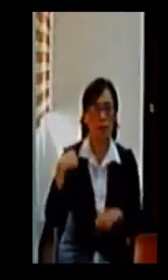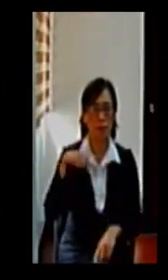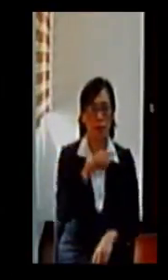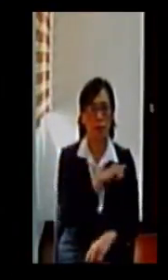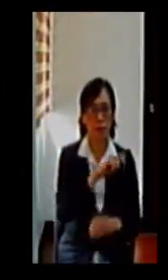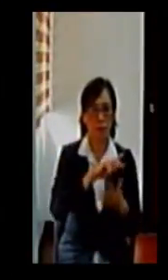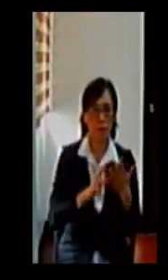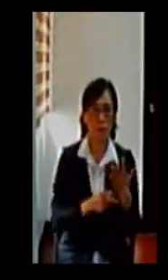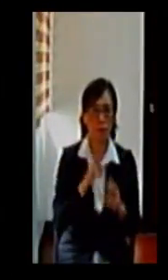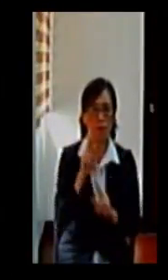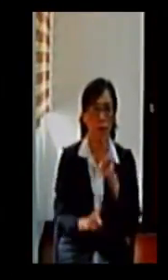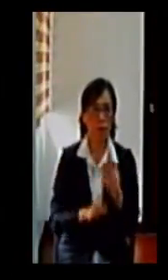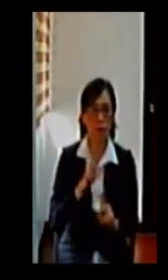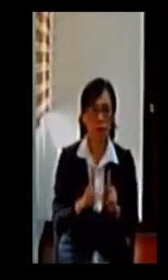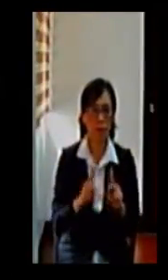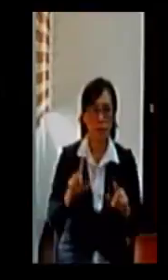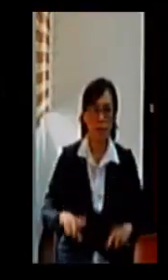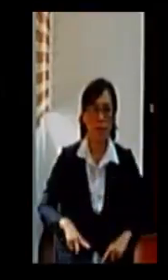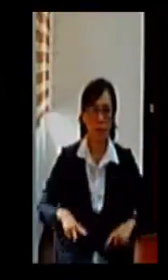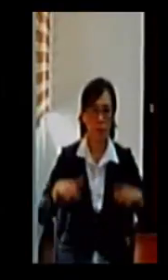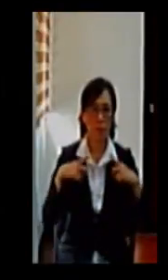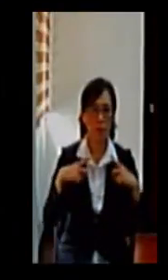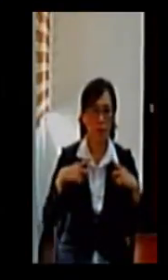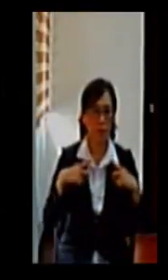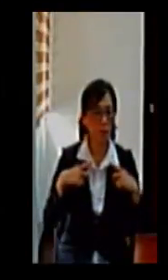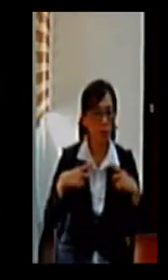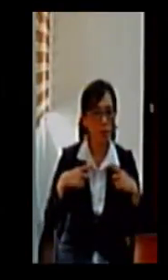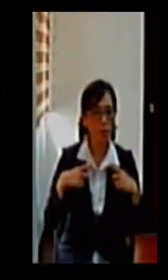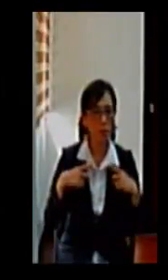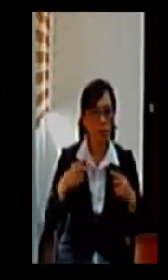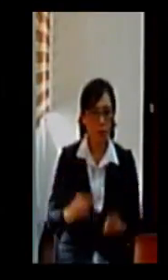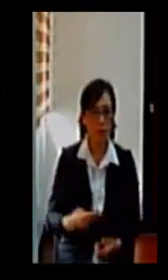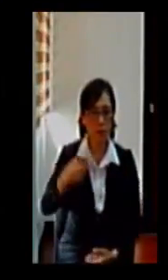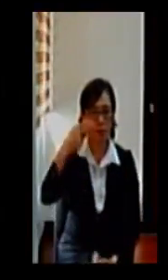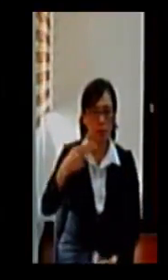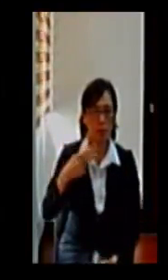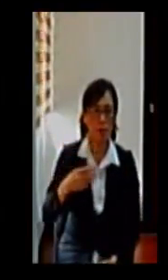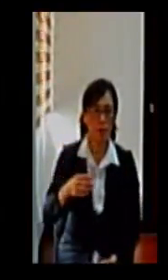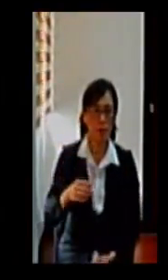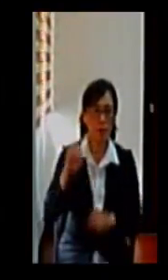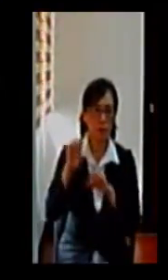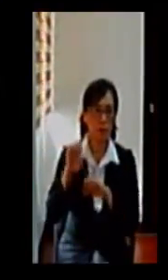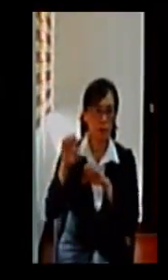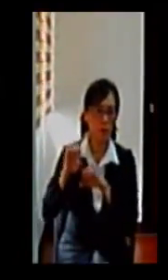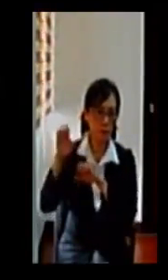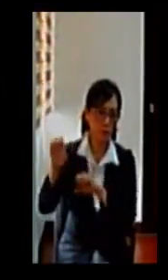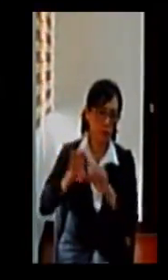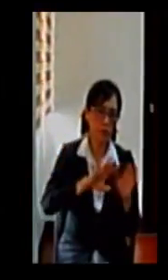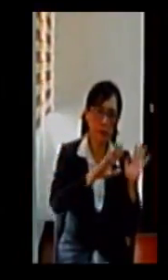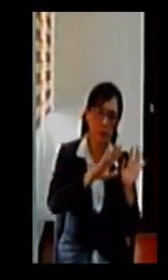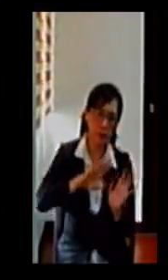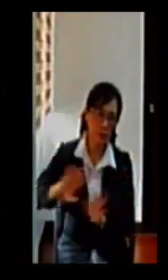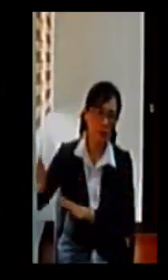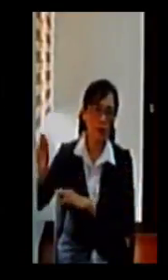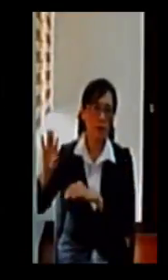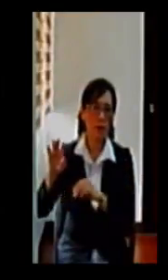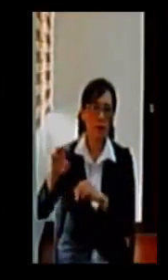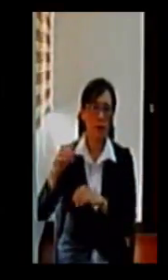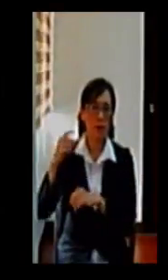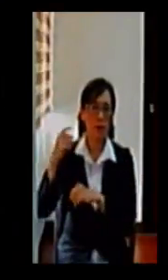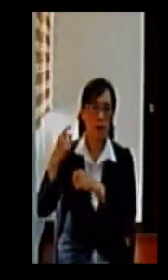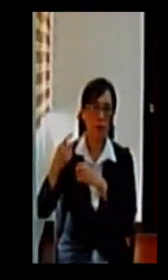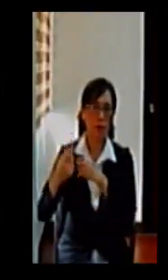the people who are living in high elevation, in forests. Those are who are driven from their ancestral land and